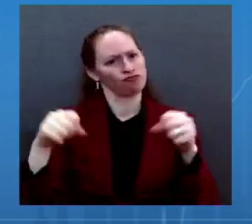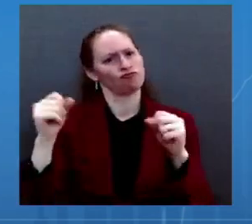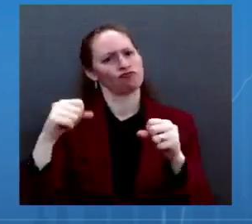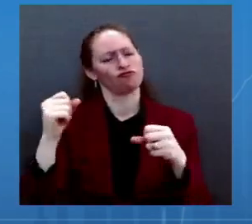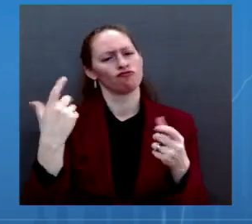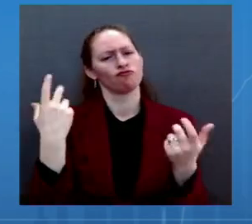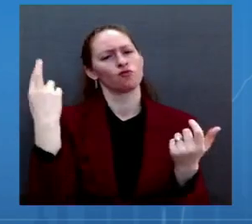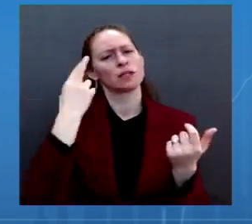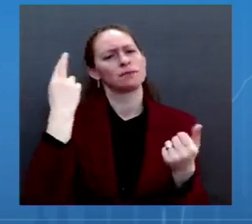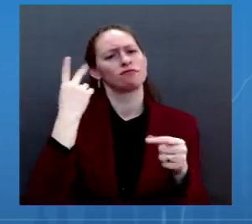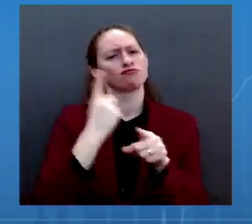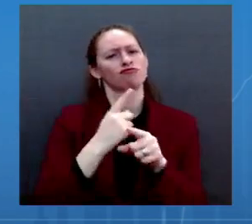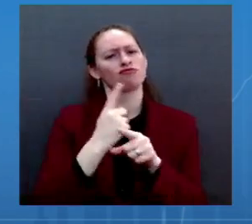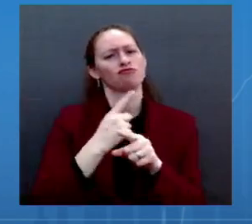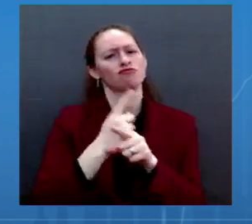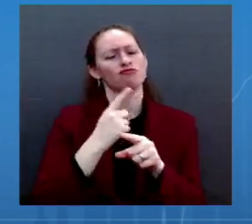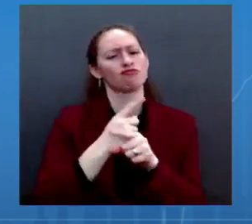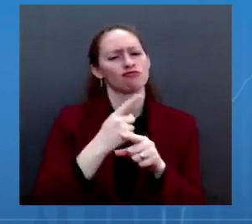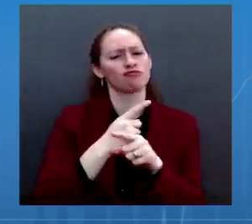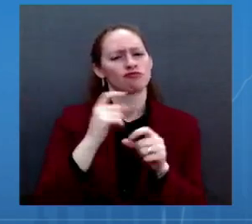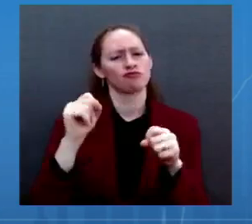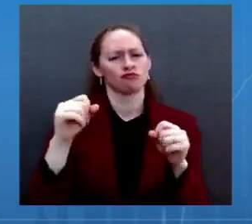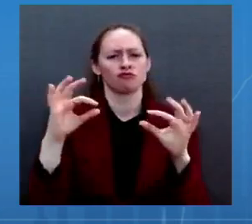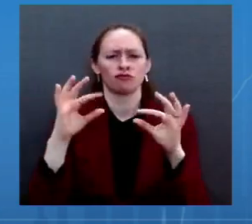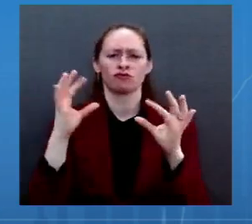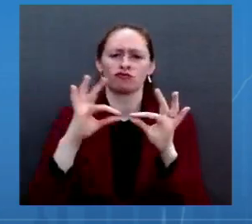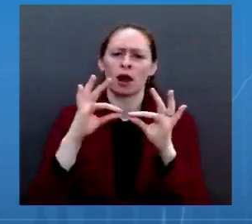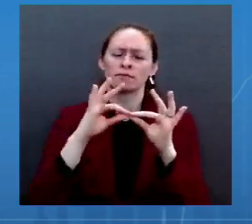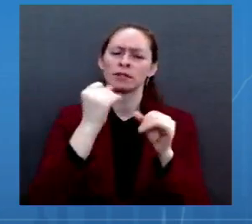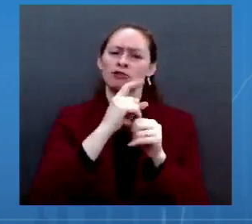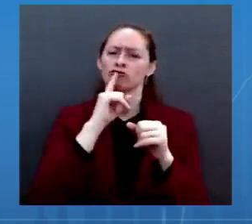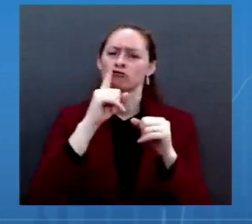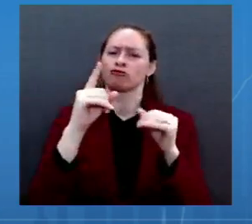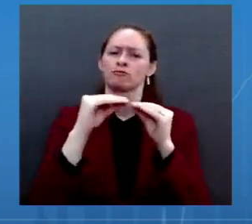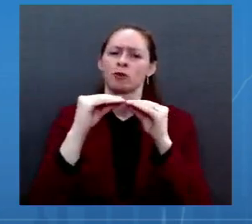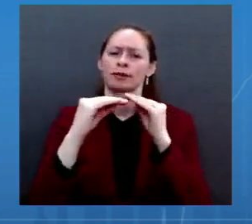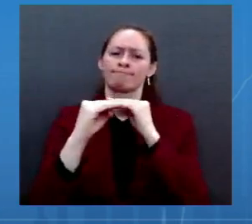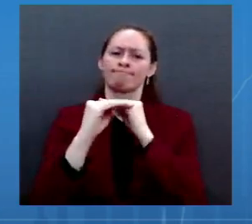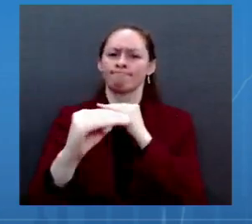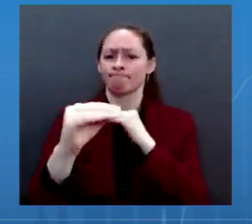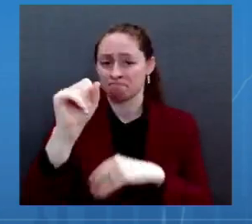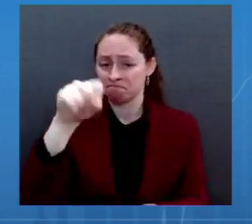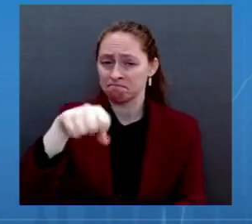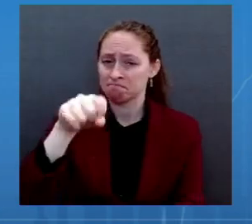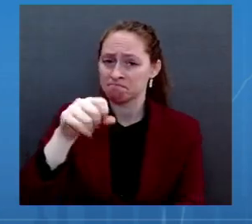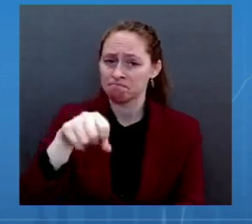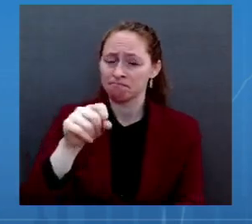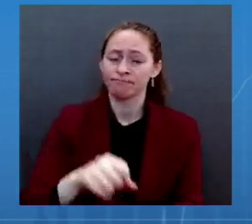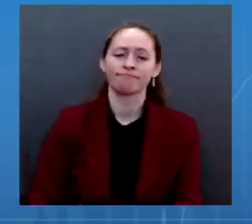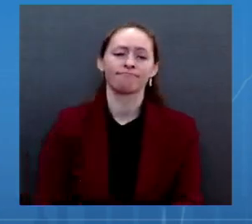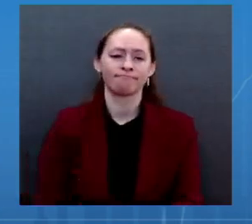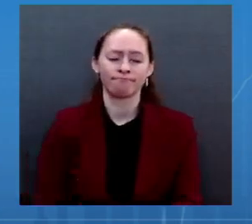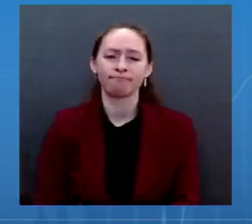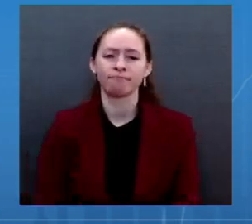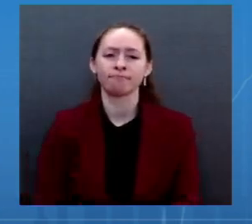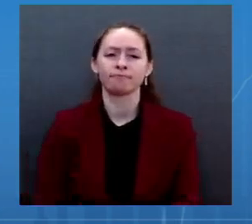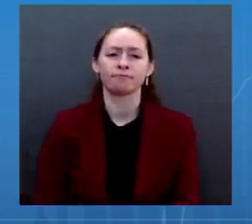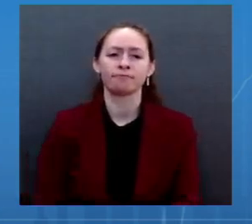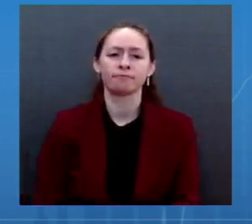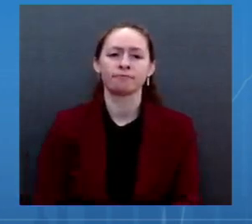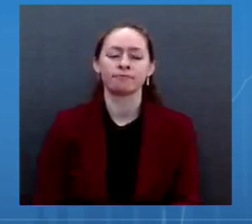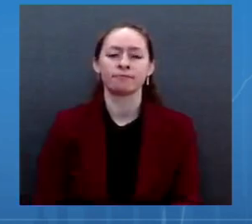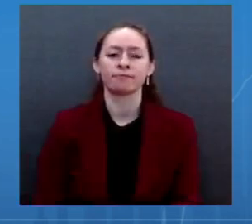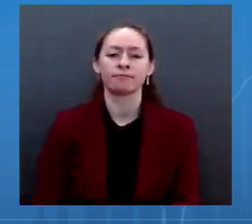at-home tests, both the quantity and the choices, and there are now tests at lower price points, including